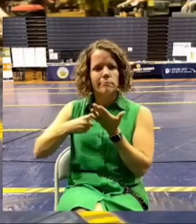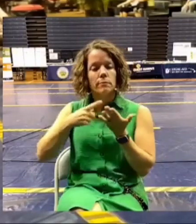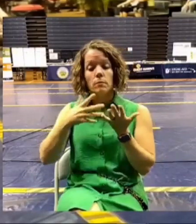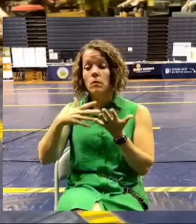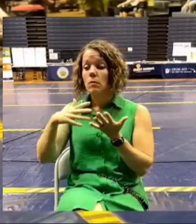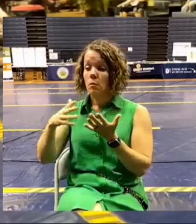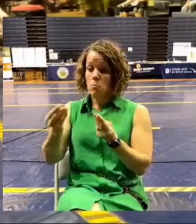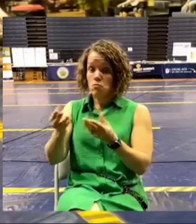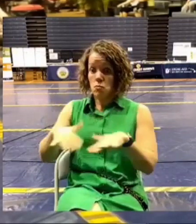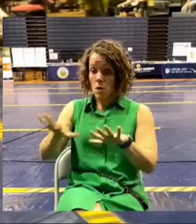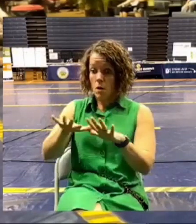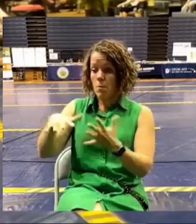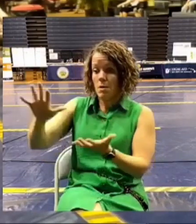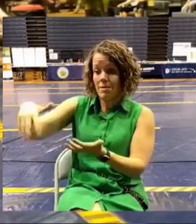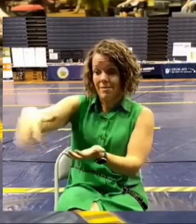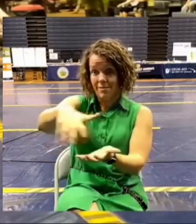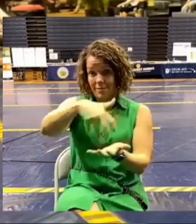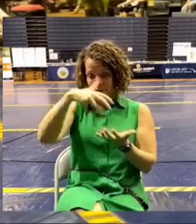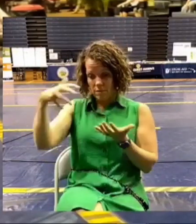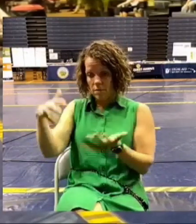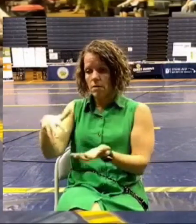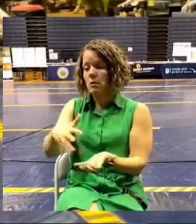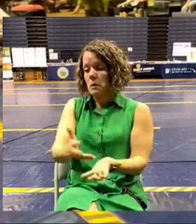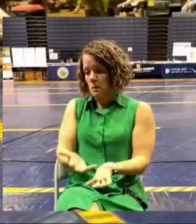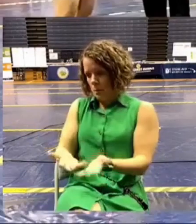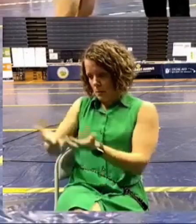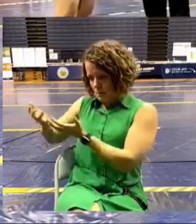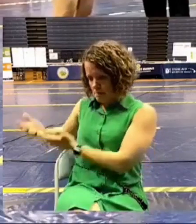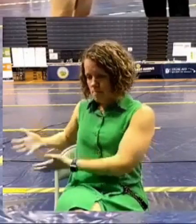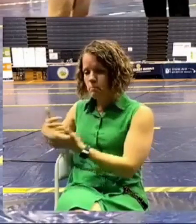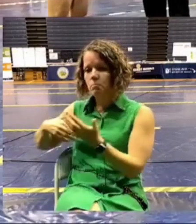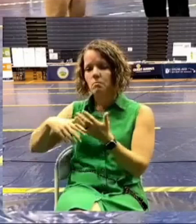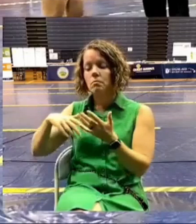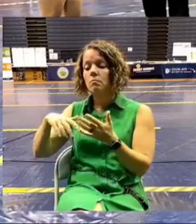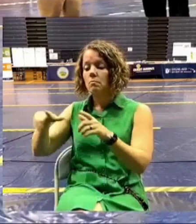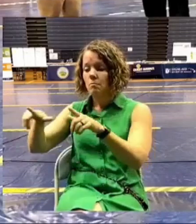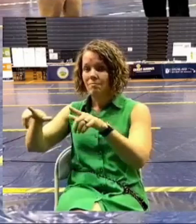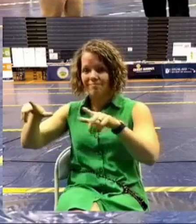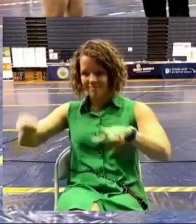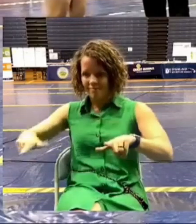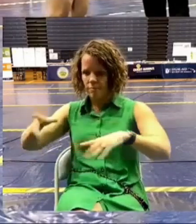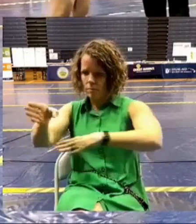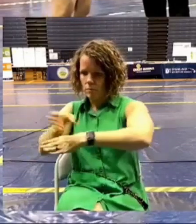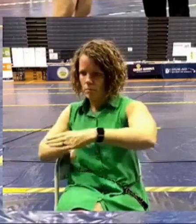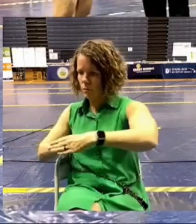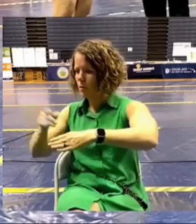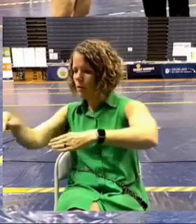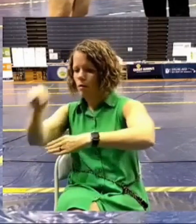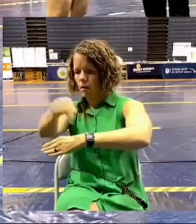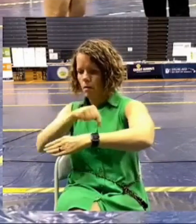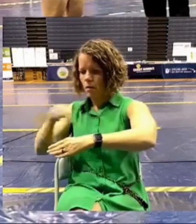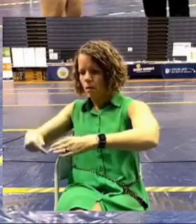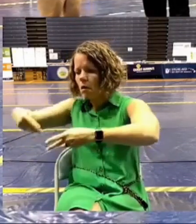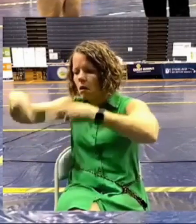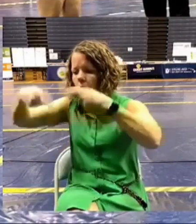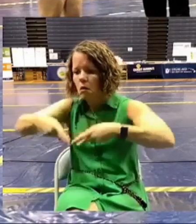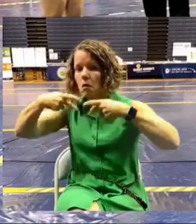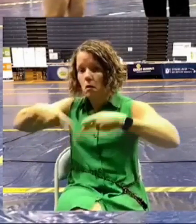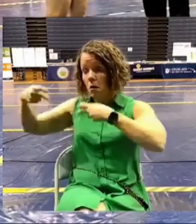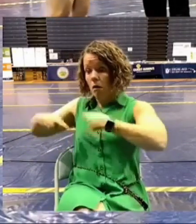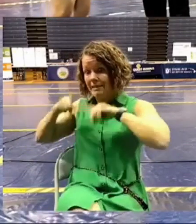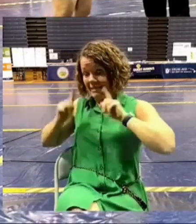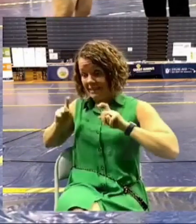that last step. So once the debris is removed and we test, those tests take 7 to 10 days to come back. And we're working